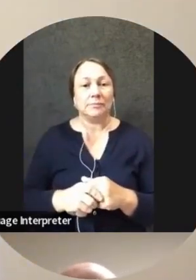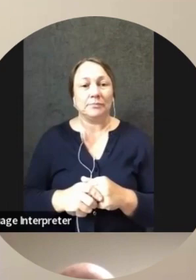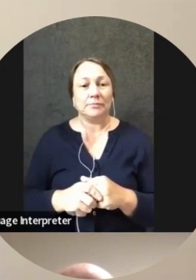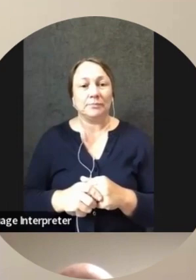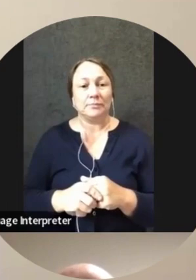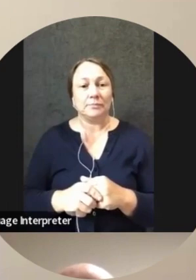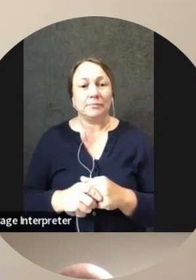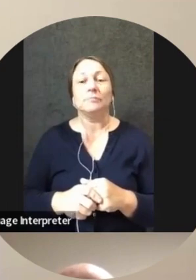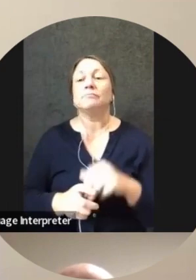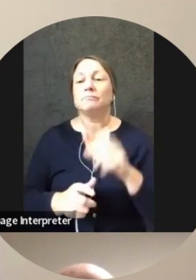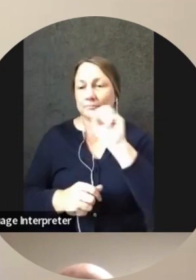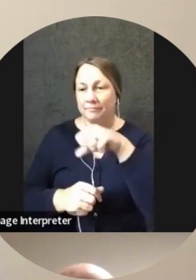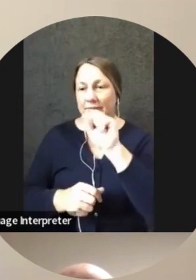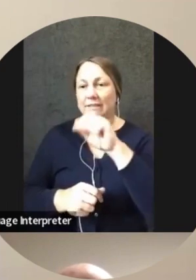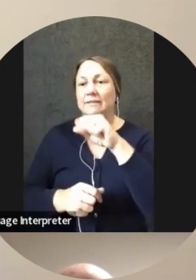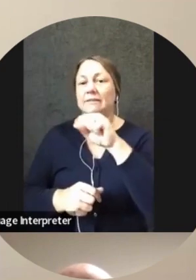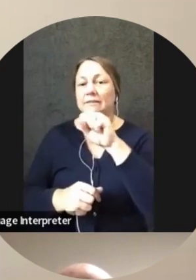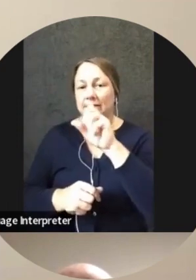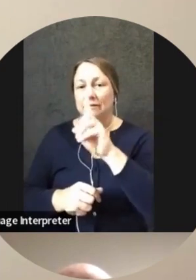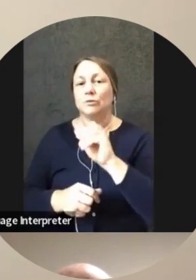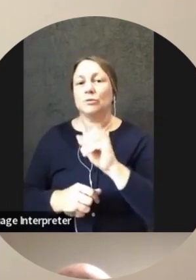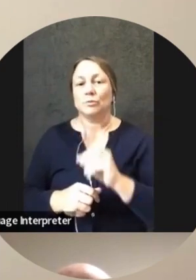They do.